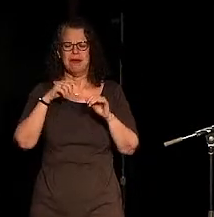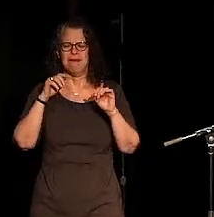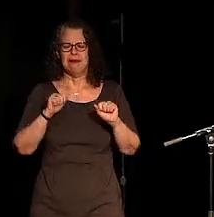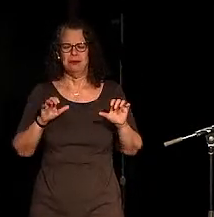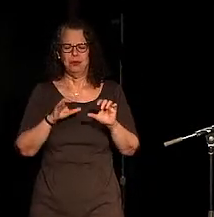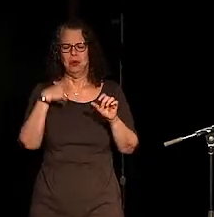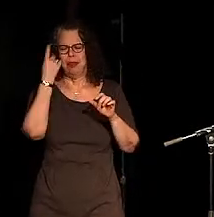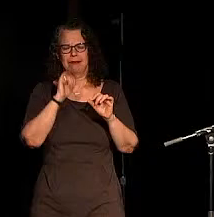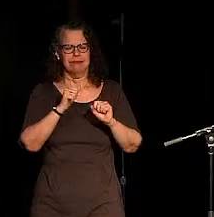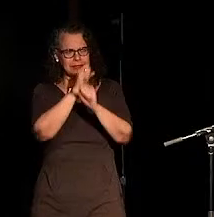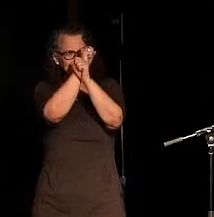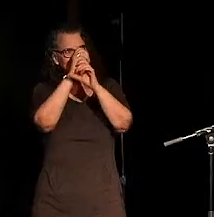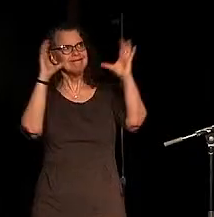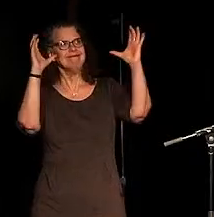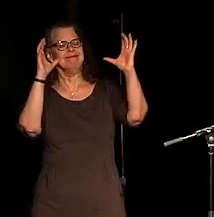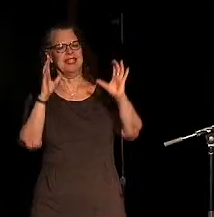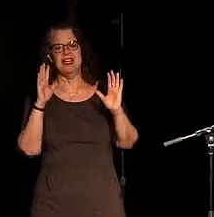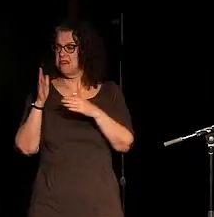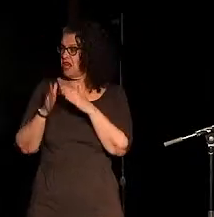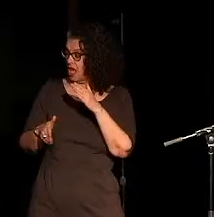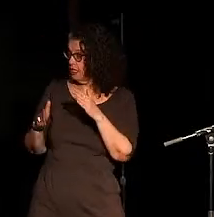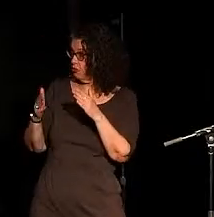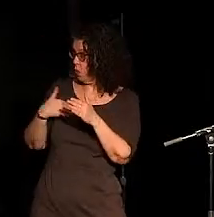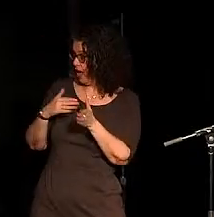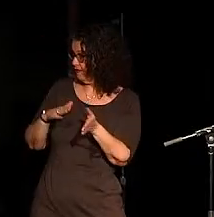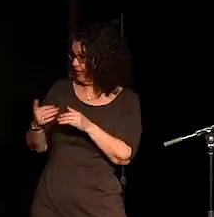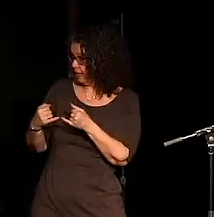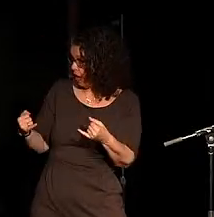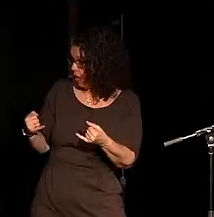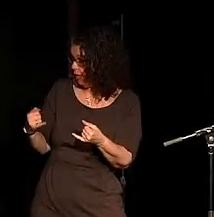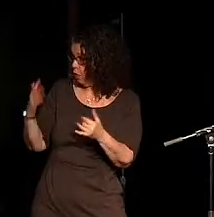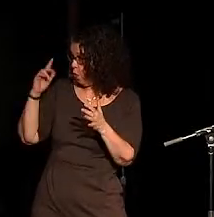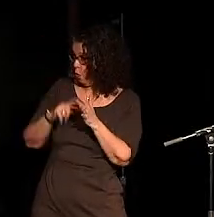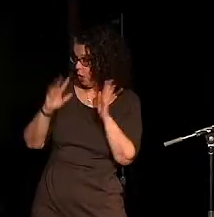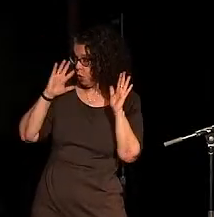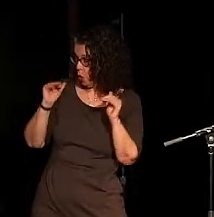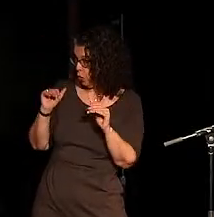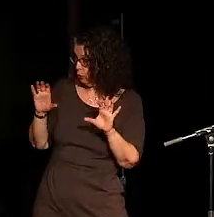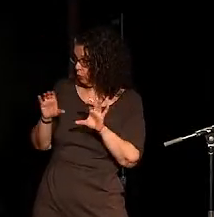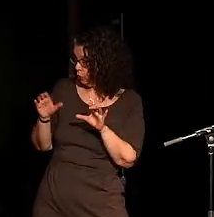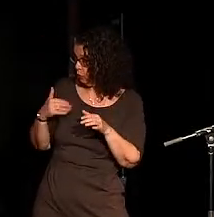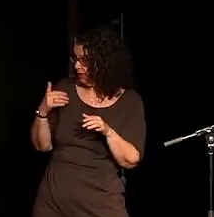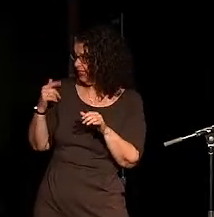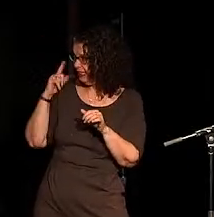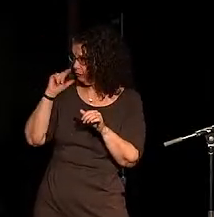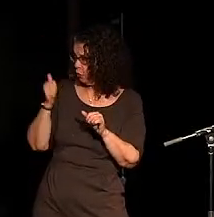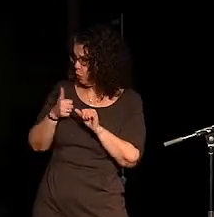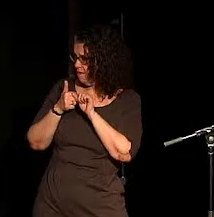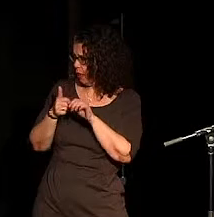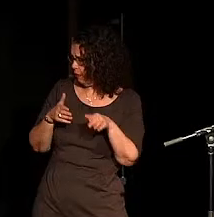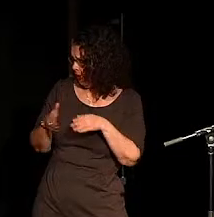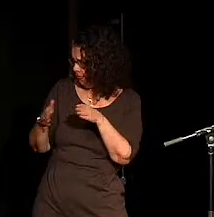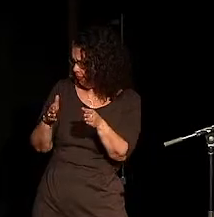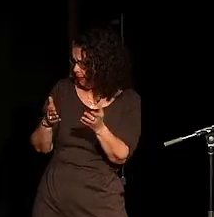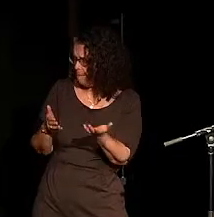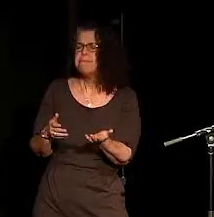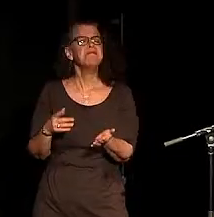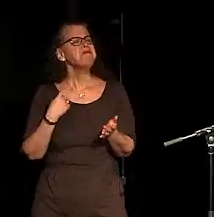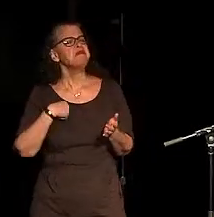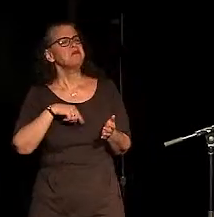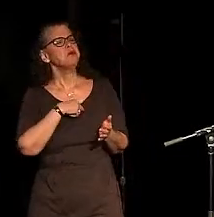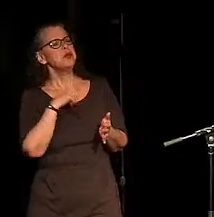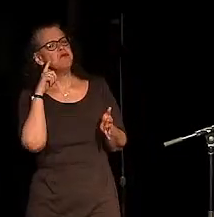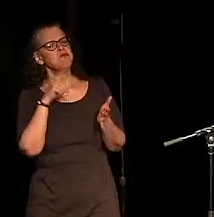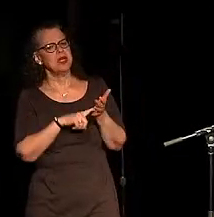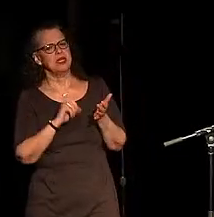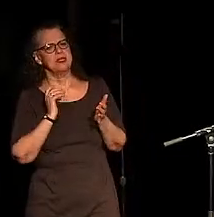And in the end, what do you hope to get done? Do you have a deadline? I mean, it sounds like you're following a path of the other work groups. So we recognize that this